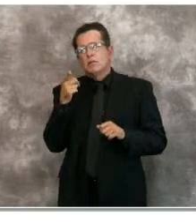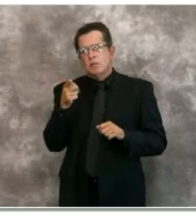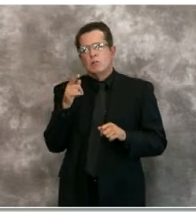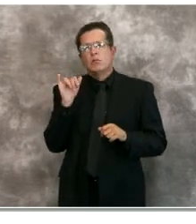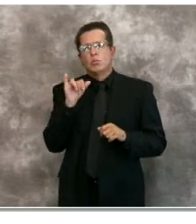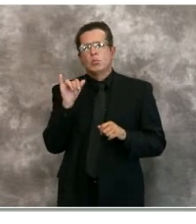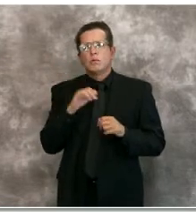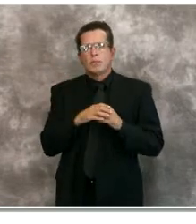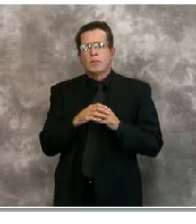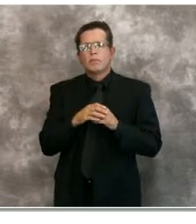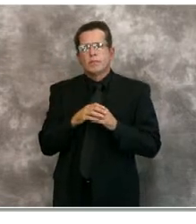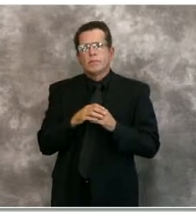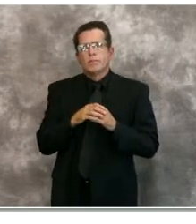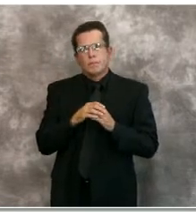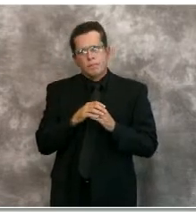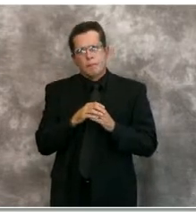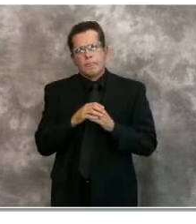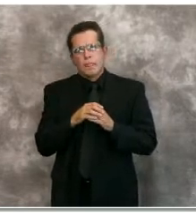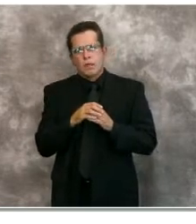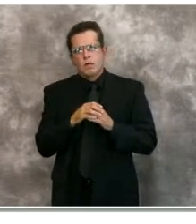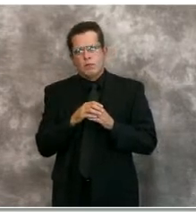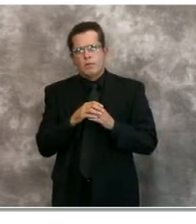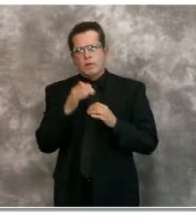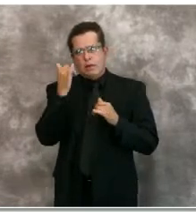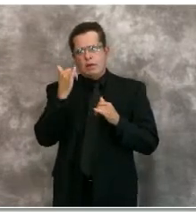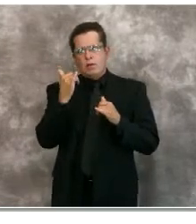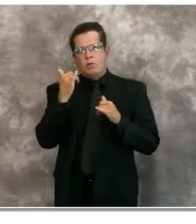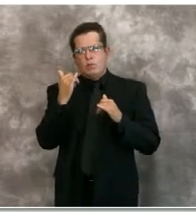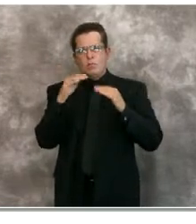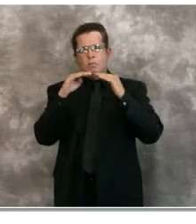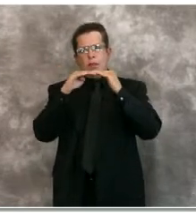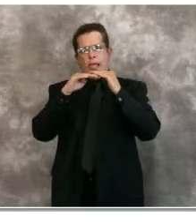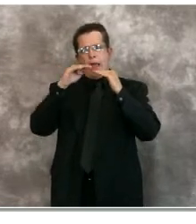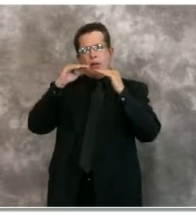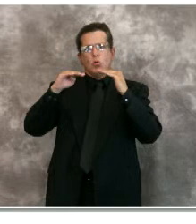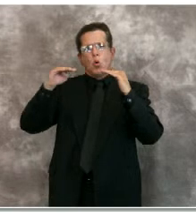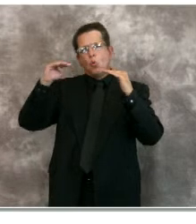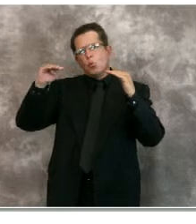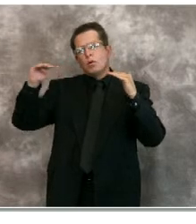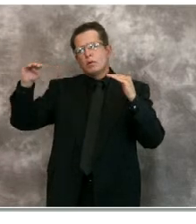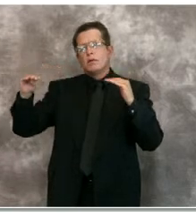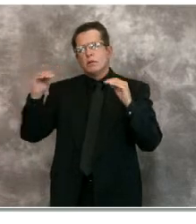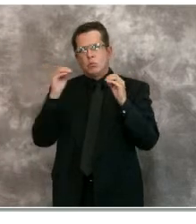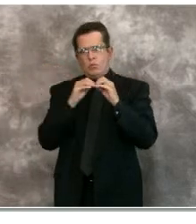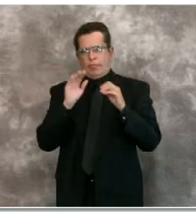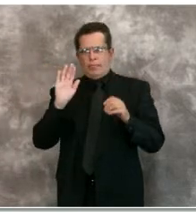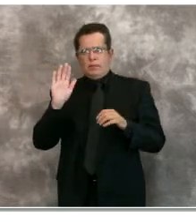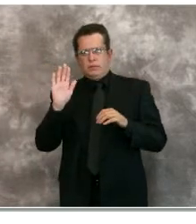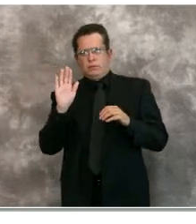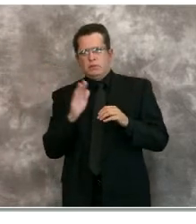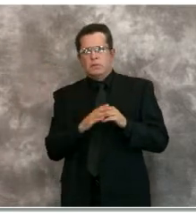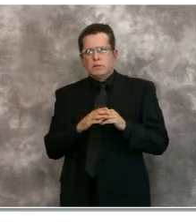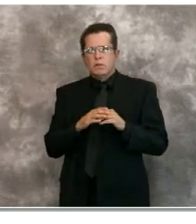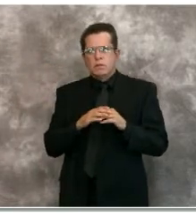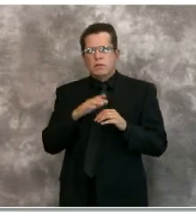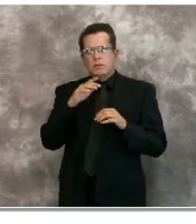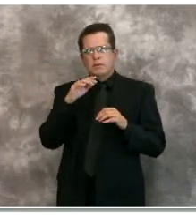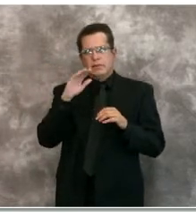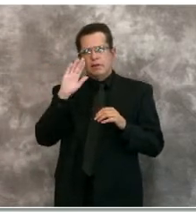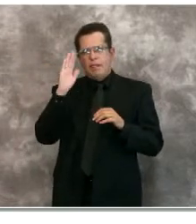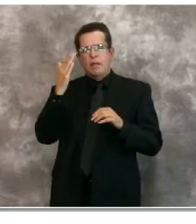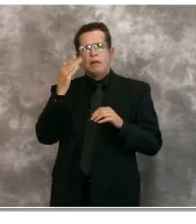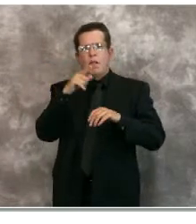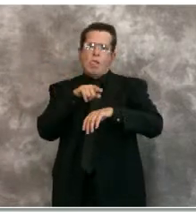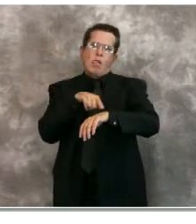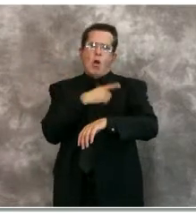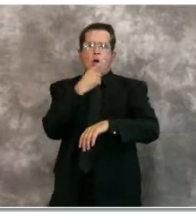as has been stated, a plateau effect with the peak. So it's kind of a